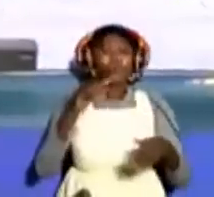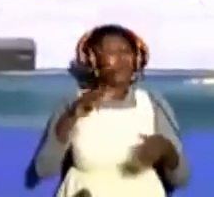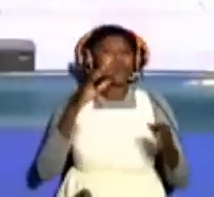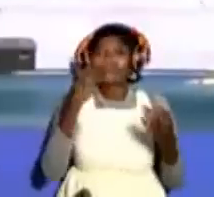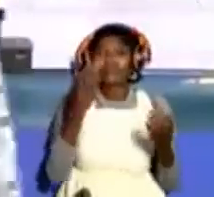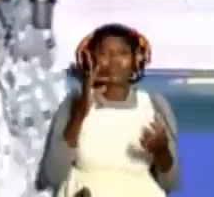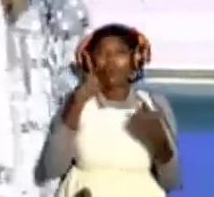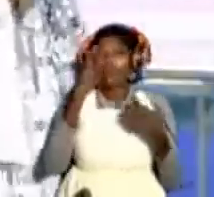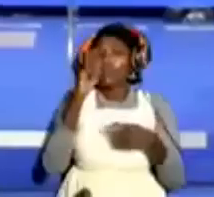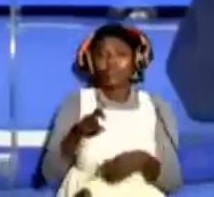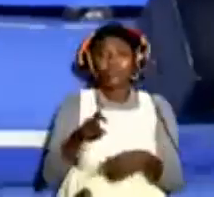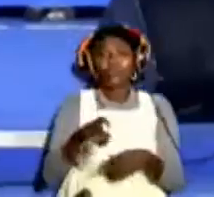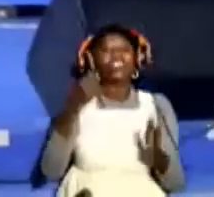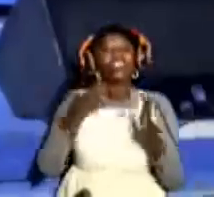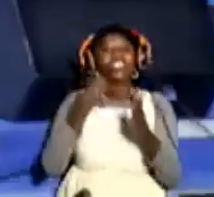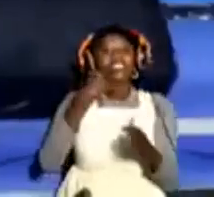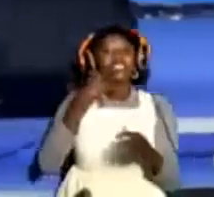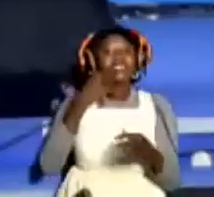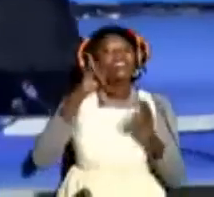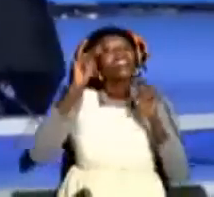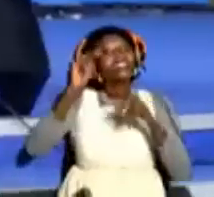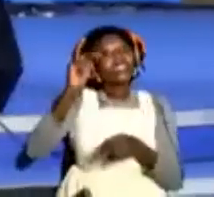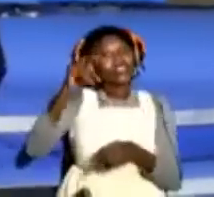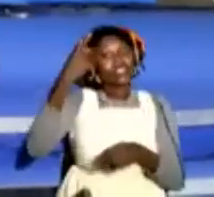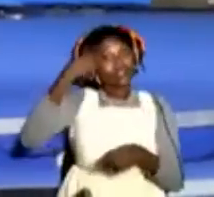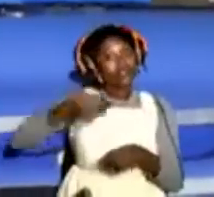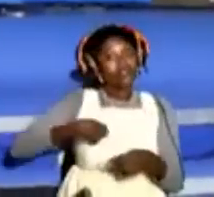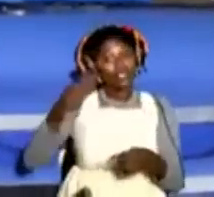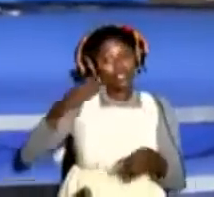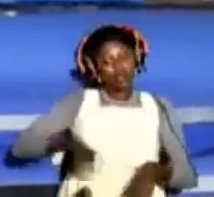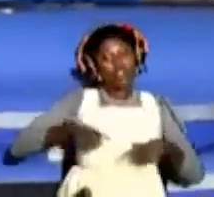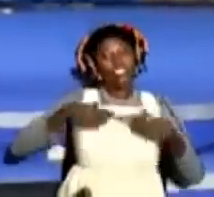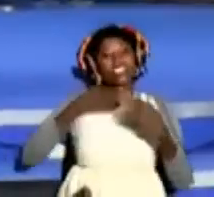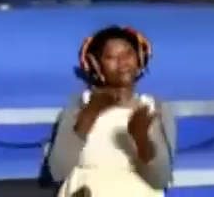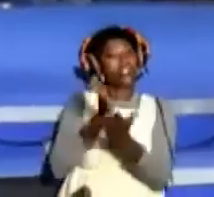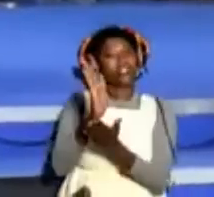It is necessary for me to live right.